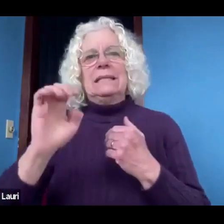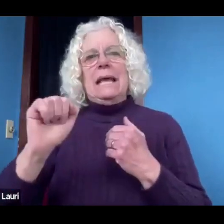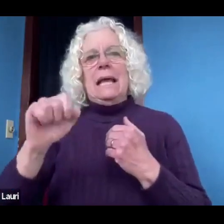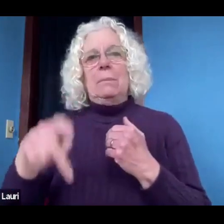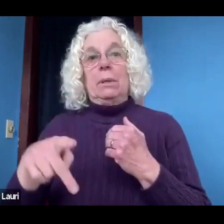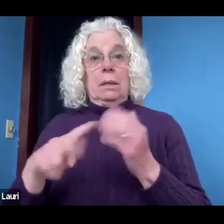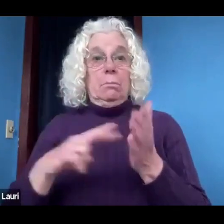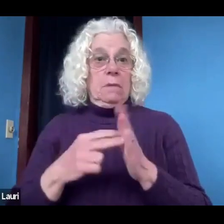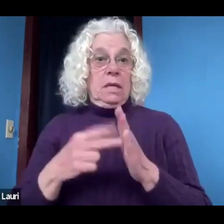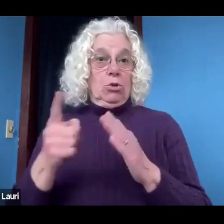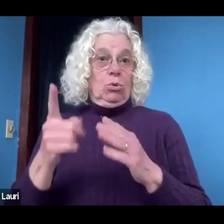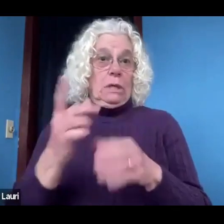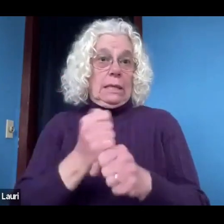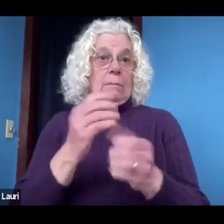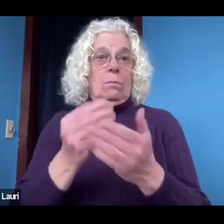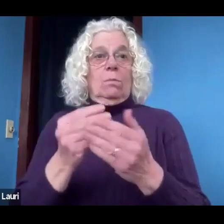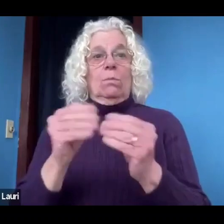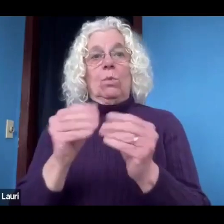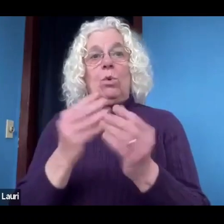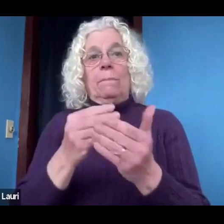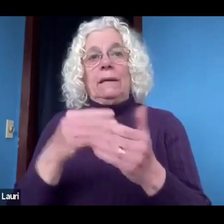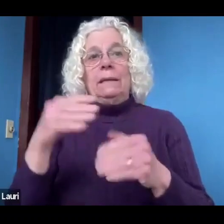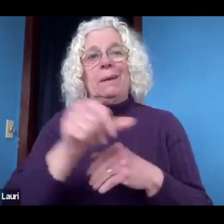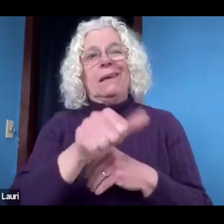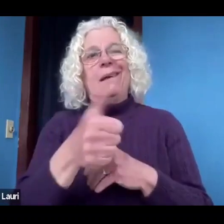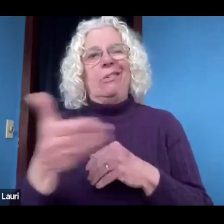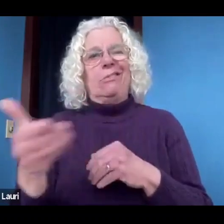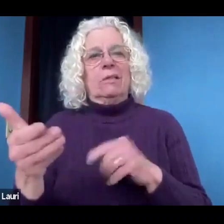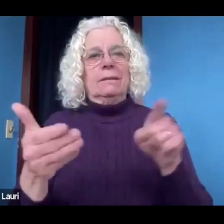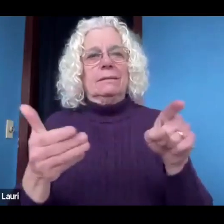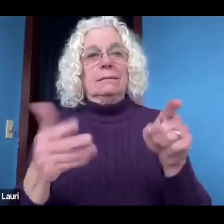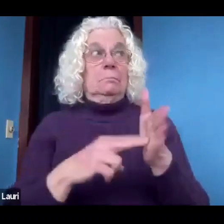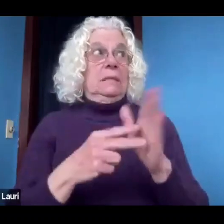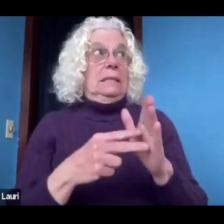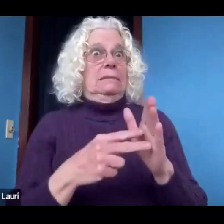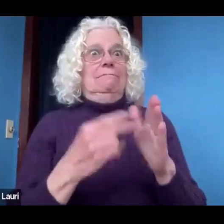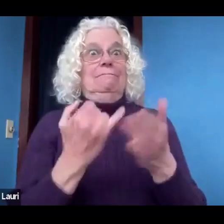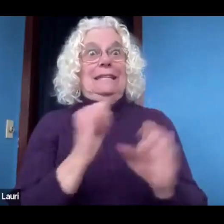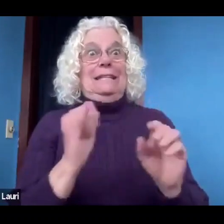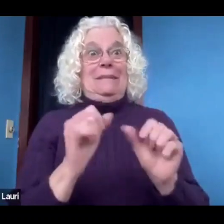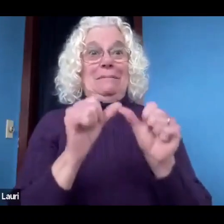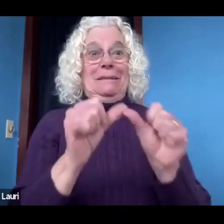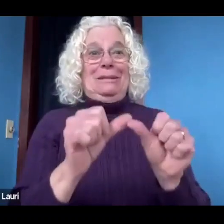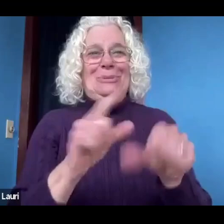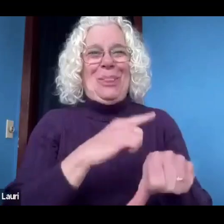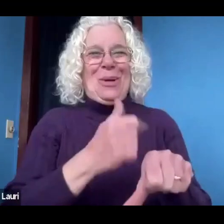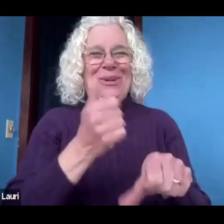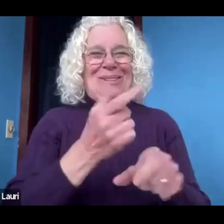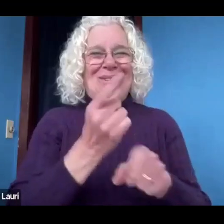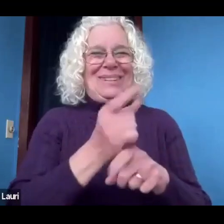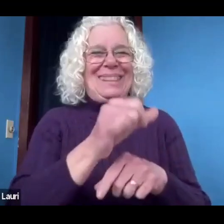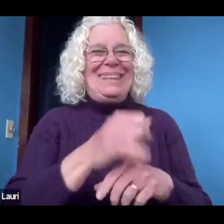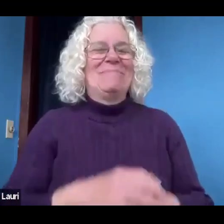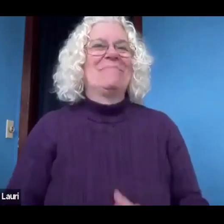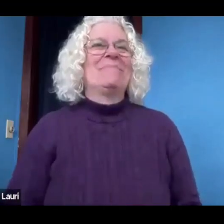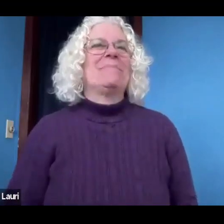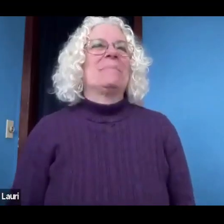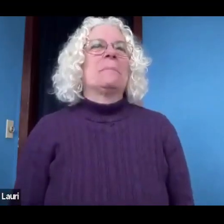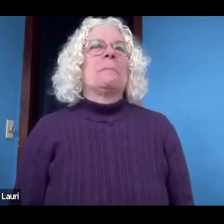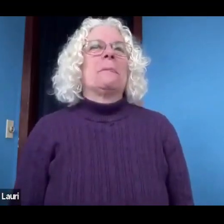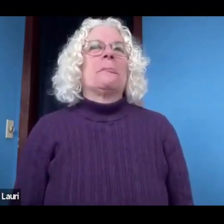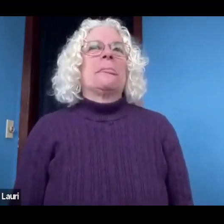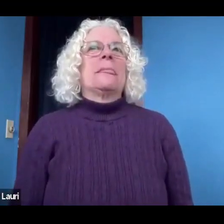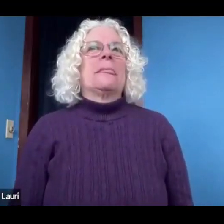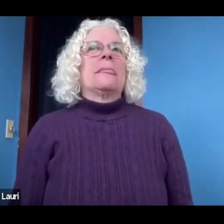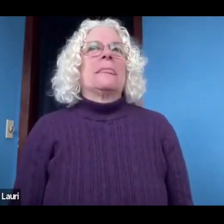put more money in your pocket to pay for other things and hopefully keep you independent, safe, you know, in your home setting.